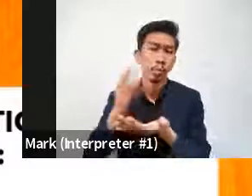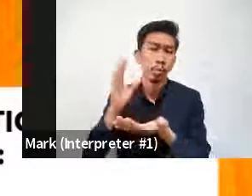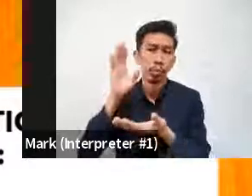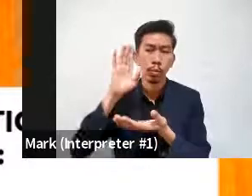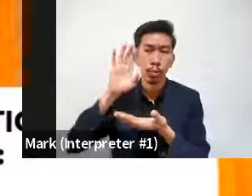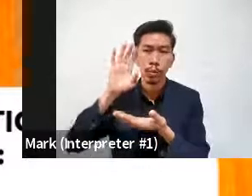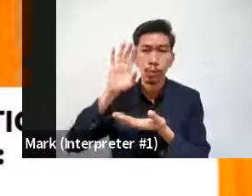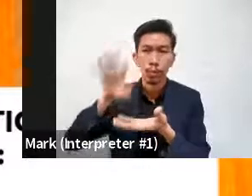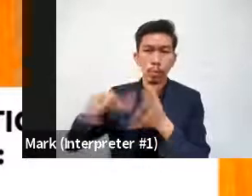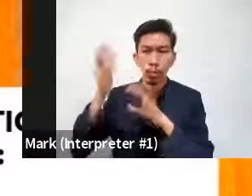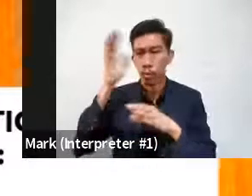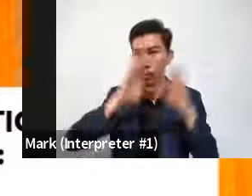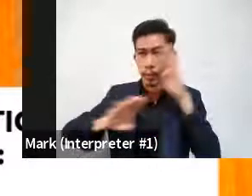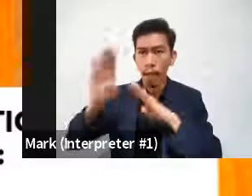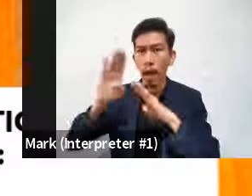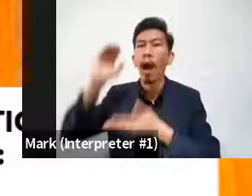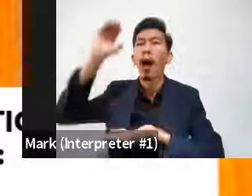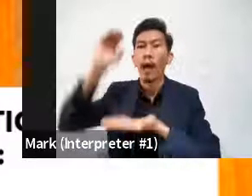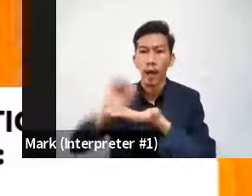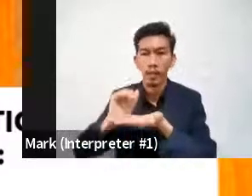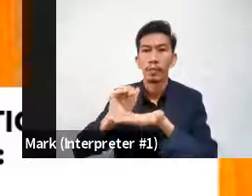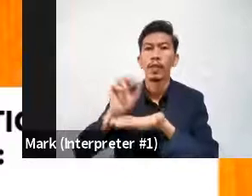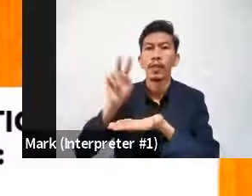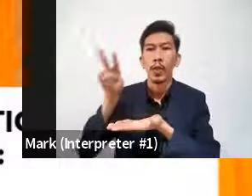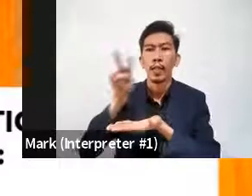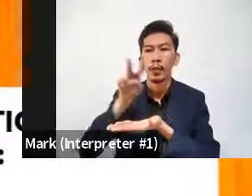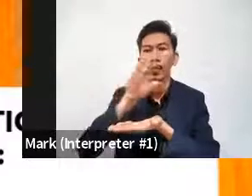would decrease by 22%.